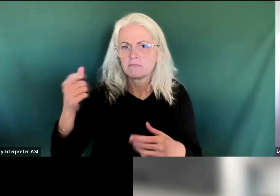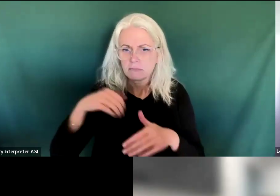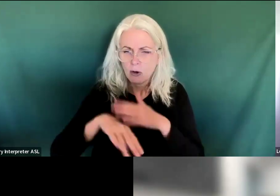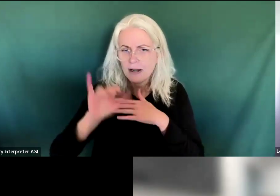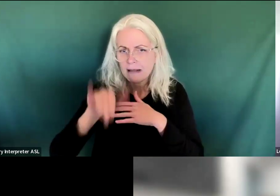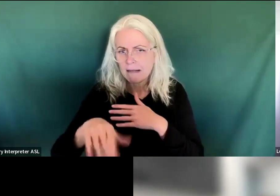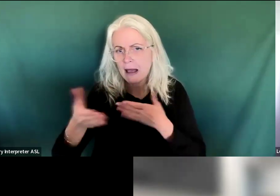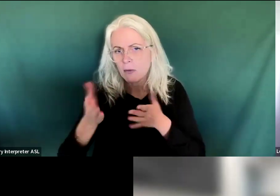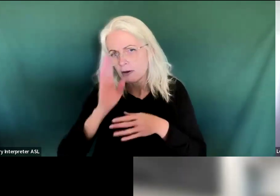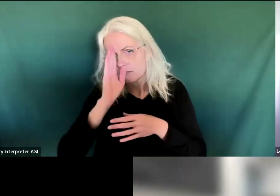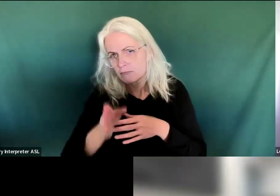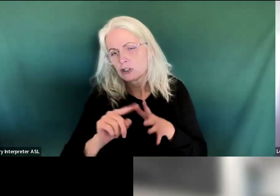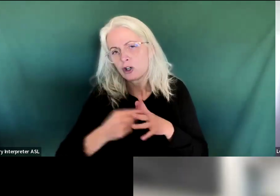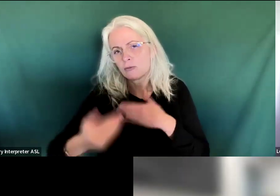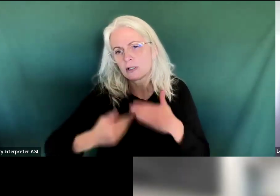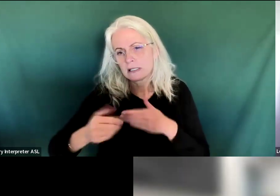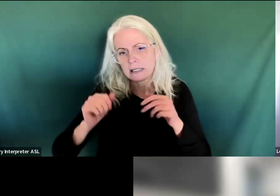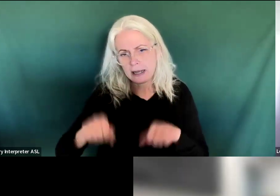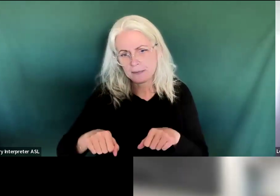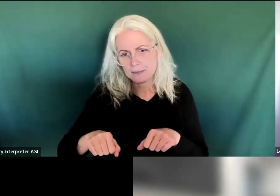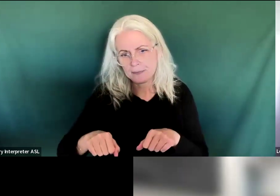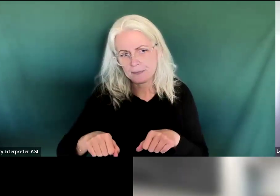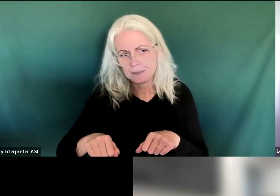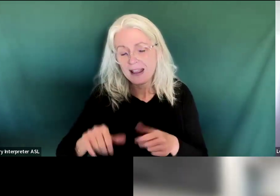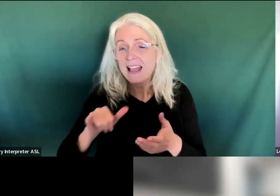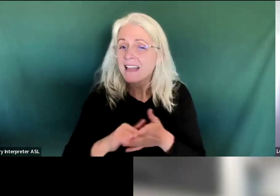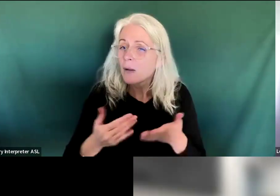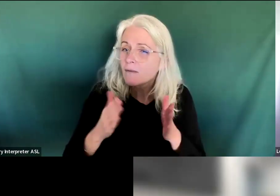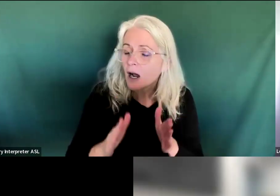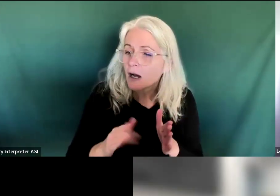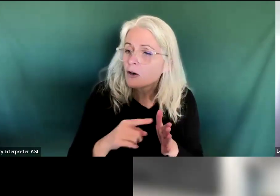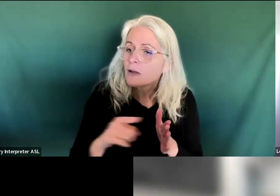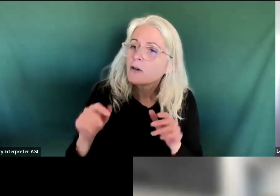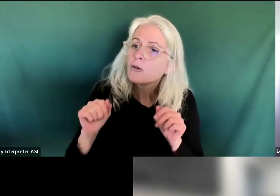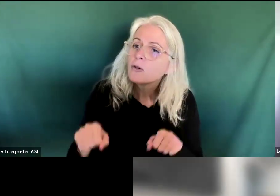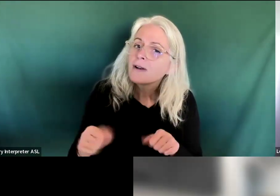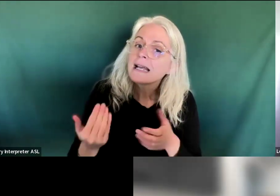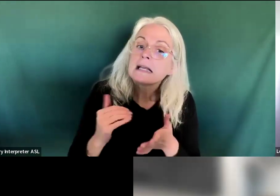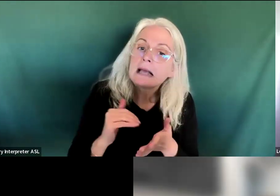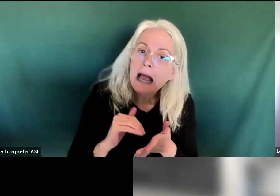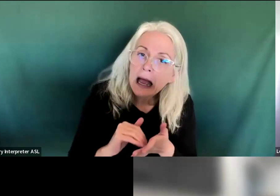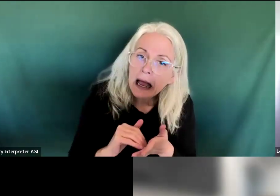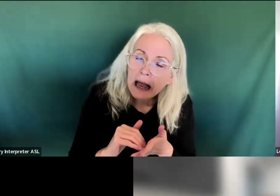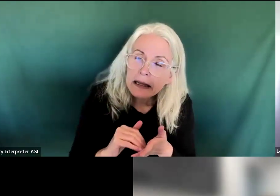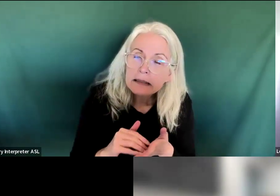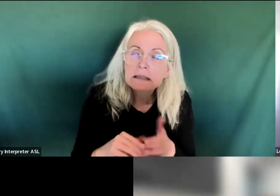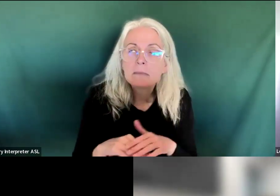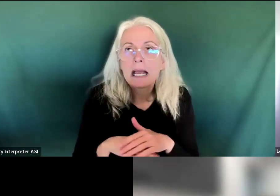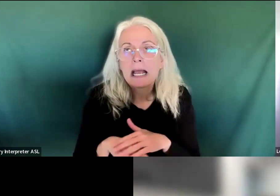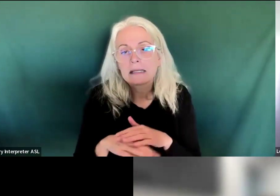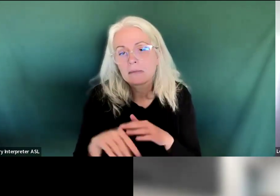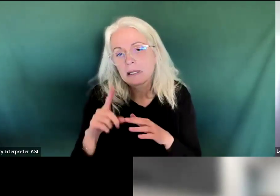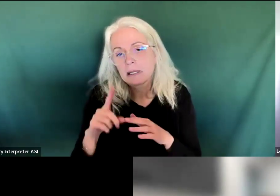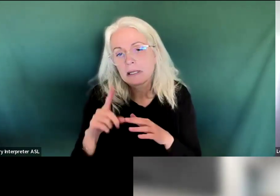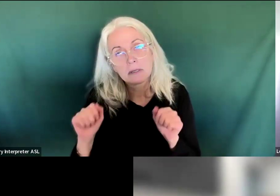to that provider and starting the process. So that provider, they could, again, I'm going to go real high level here because it would be